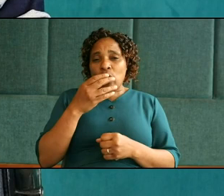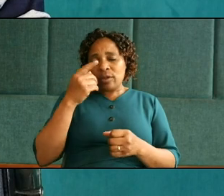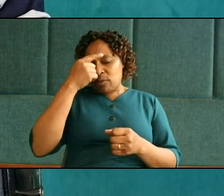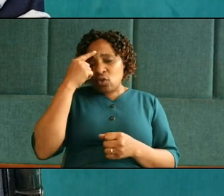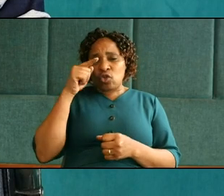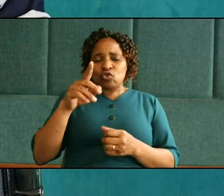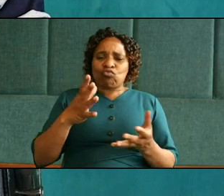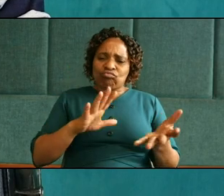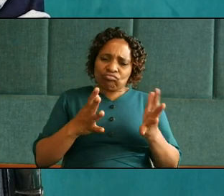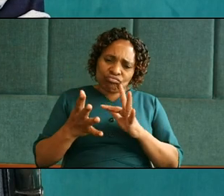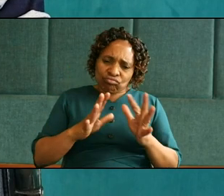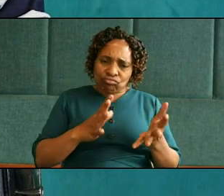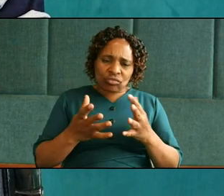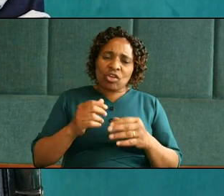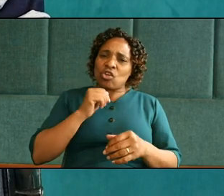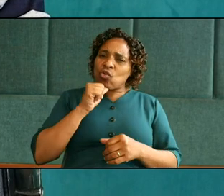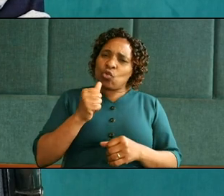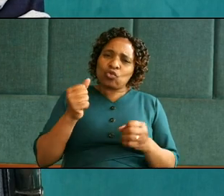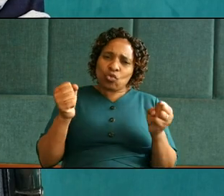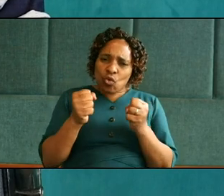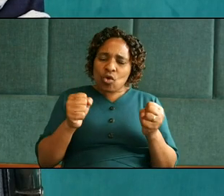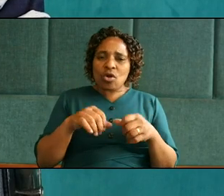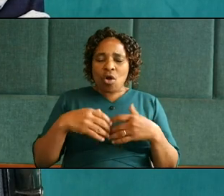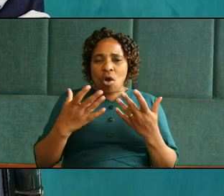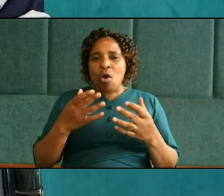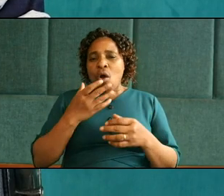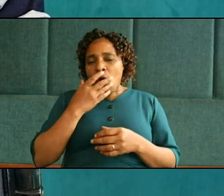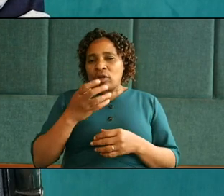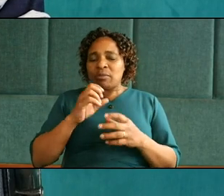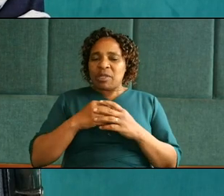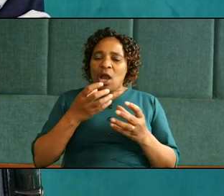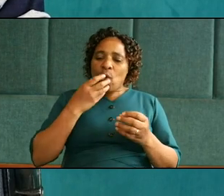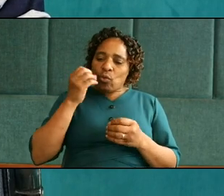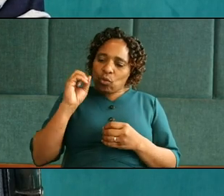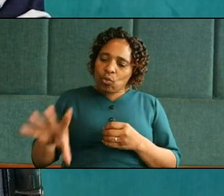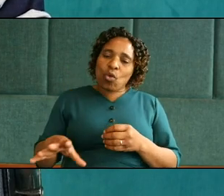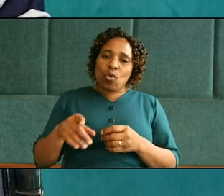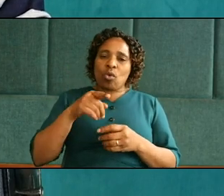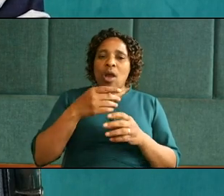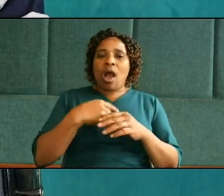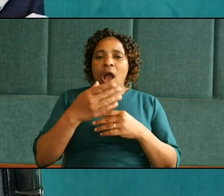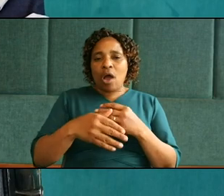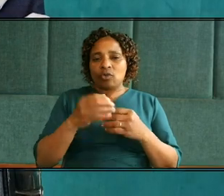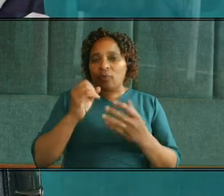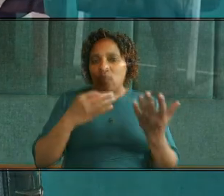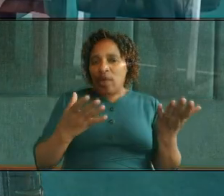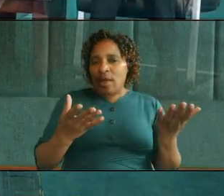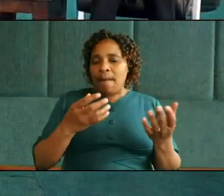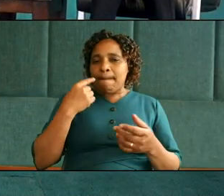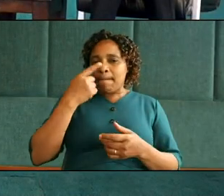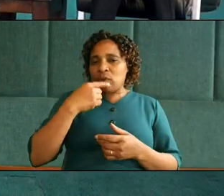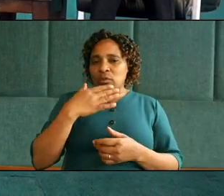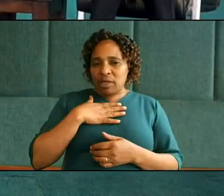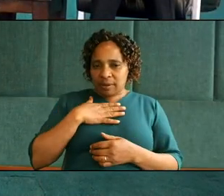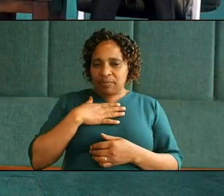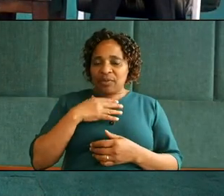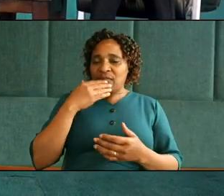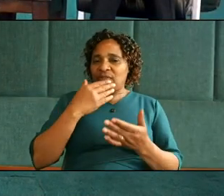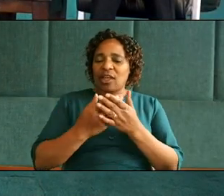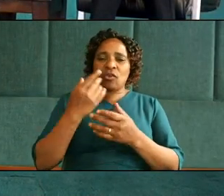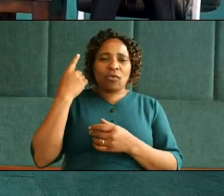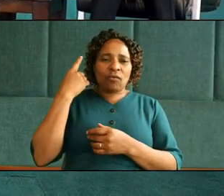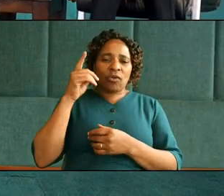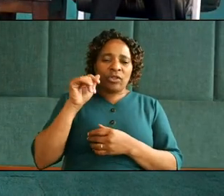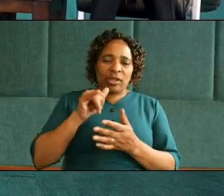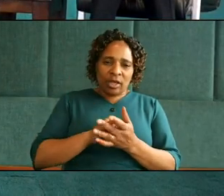are lukewarm and neither cold nor hot, I will spew you out of my mouth. Thank you for that. Now, one